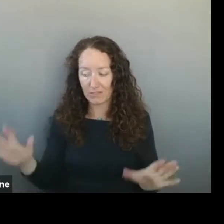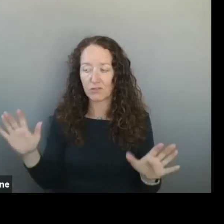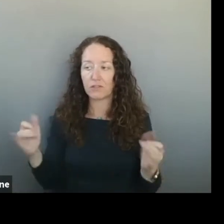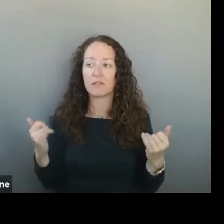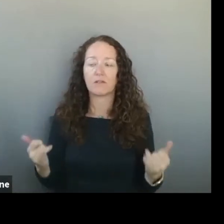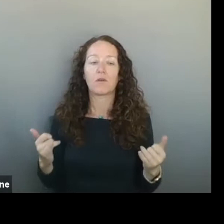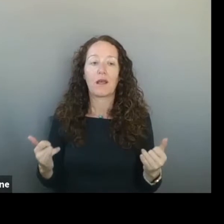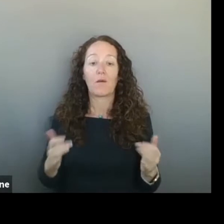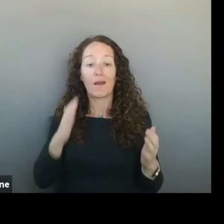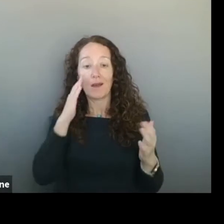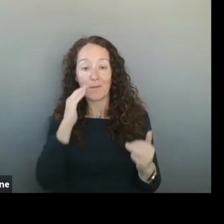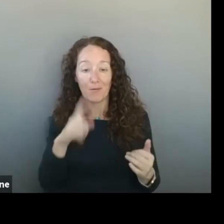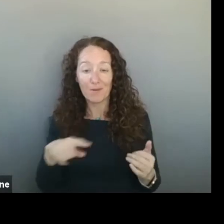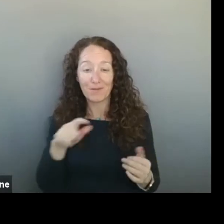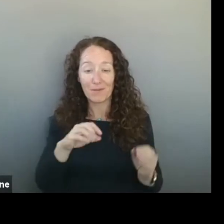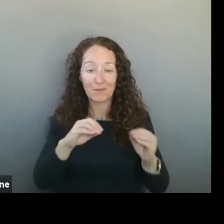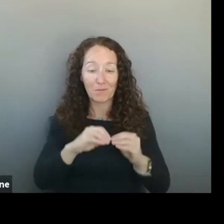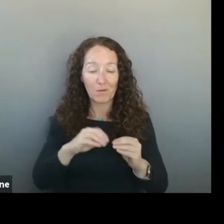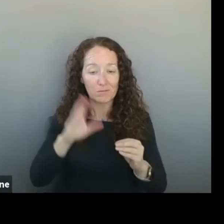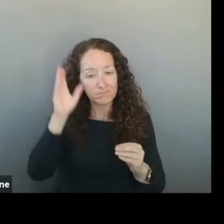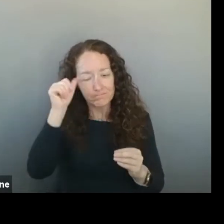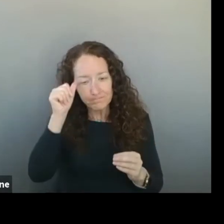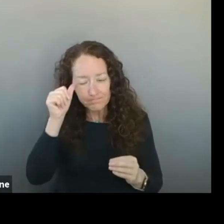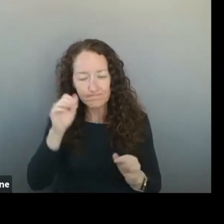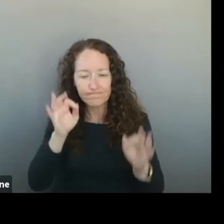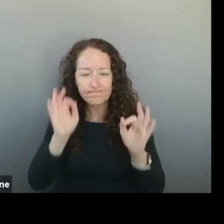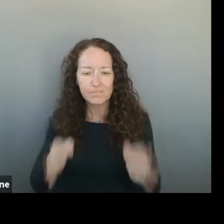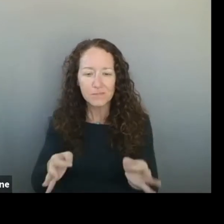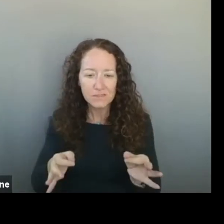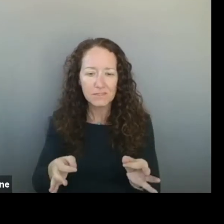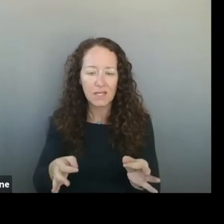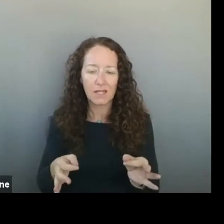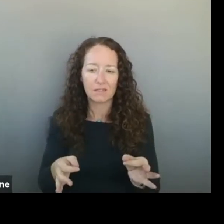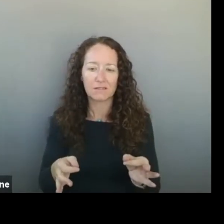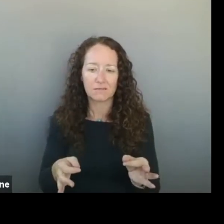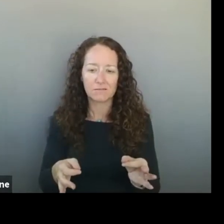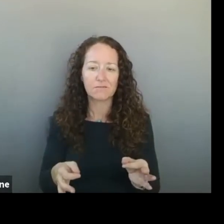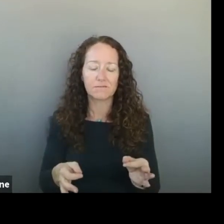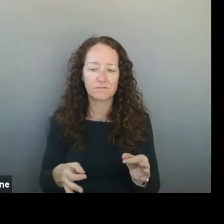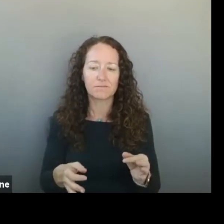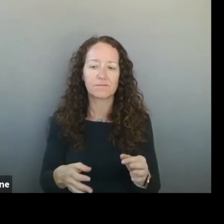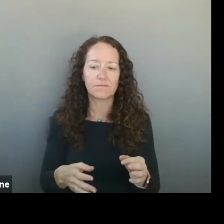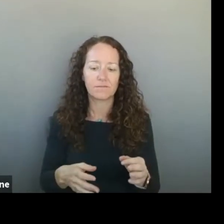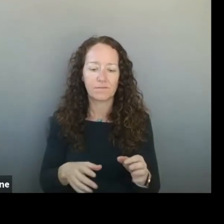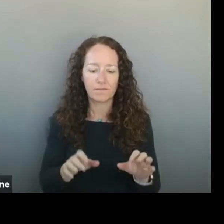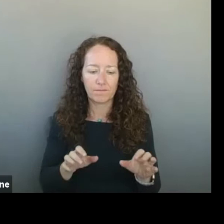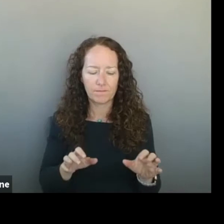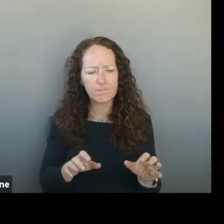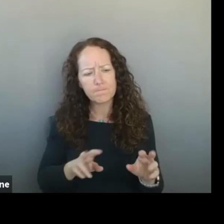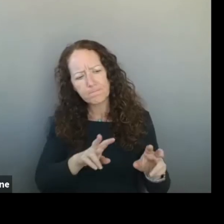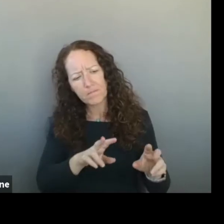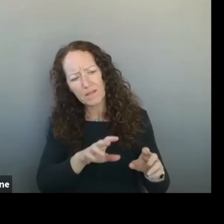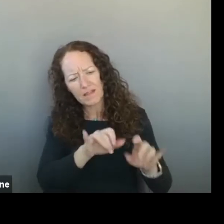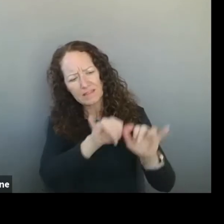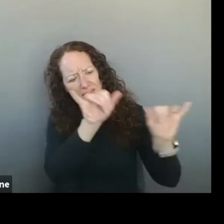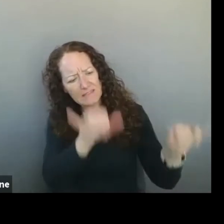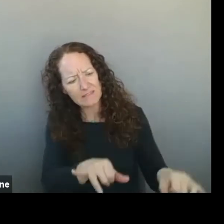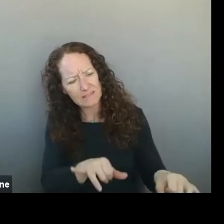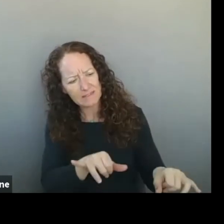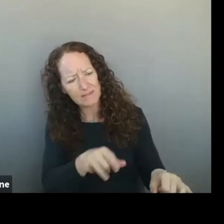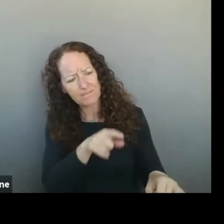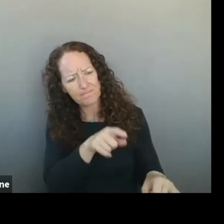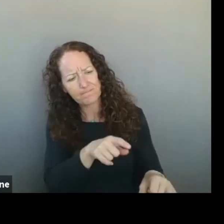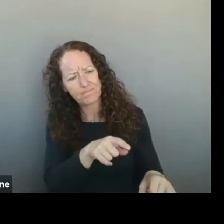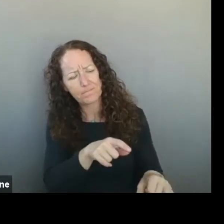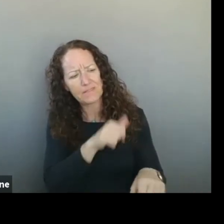further along in our resolve to acknowledge and act to interrogate systems that make that